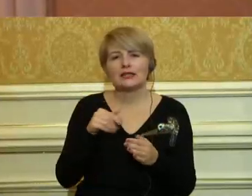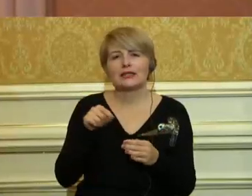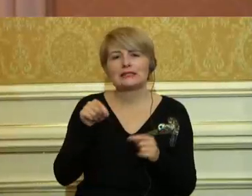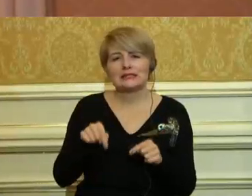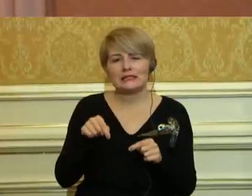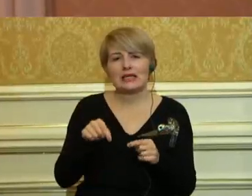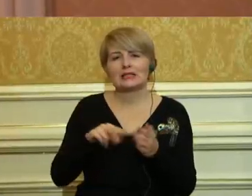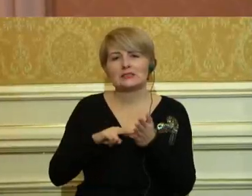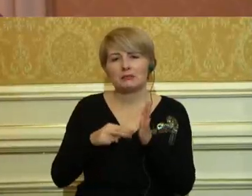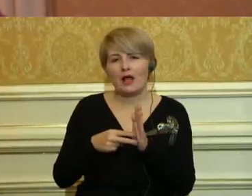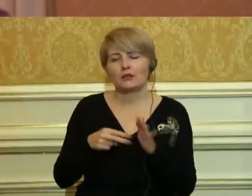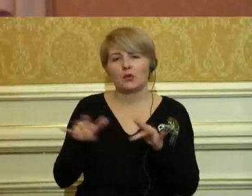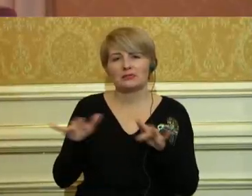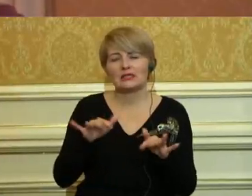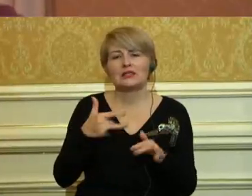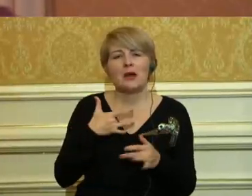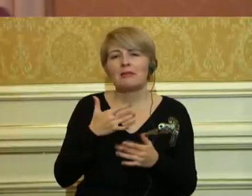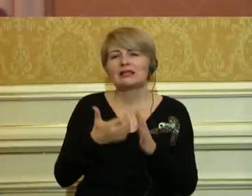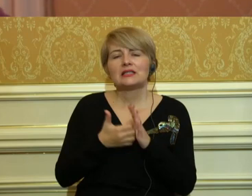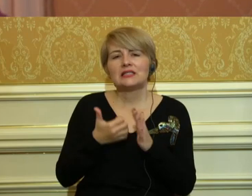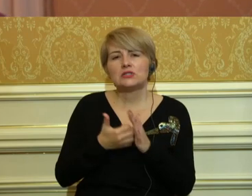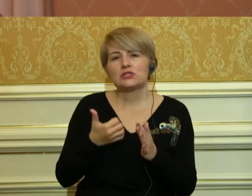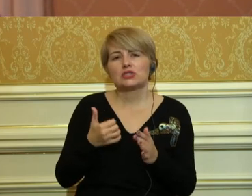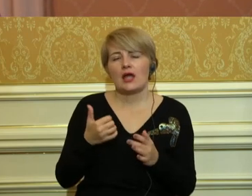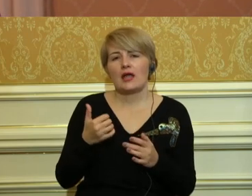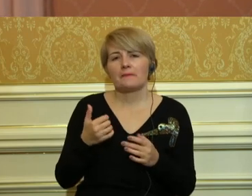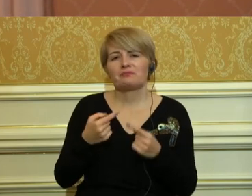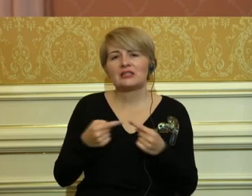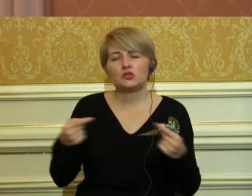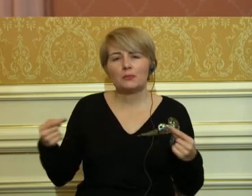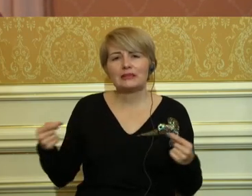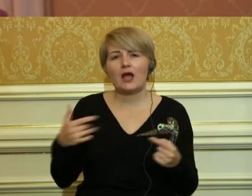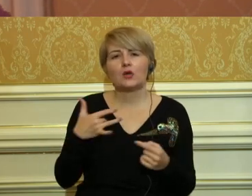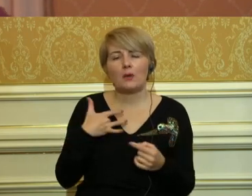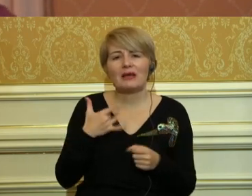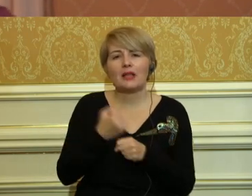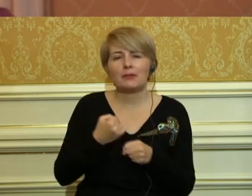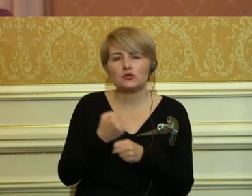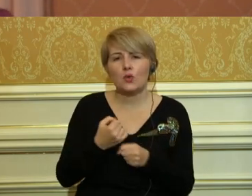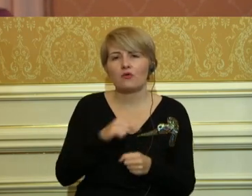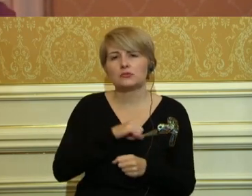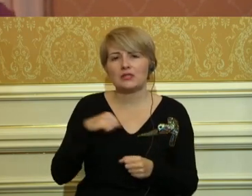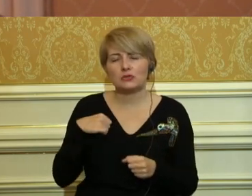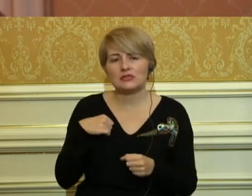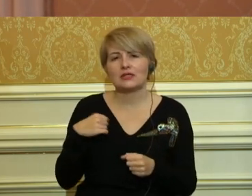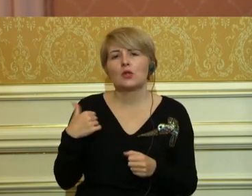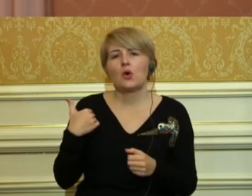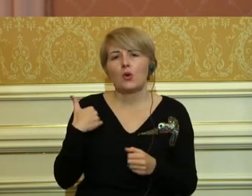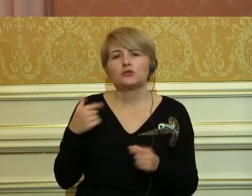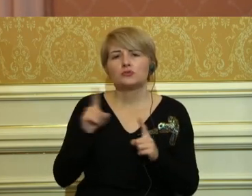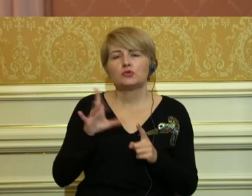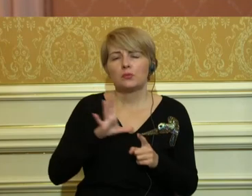please. One, it should be correlated with our action plan because we don't have tools enough. We're just dealing with